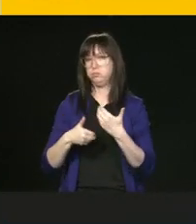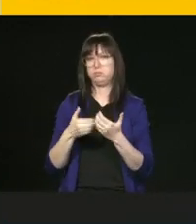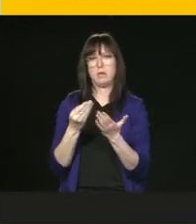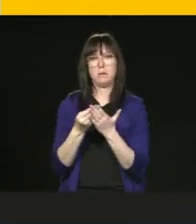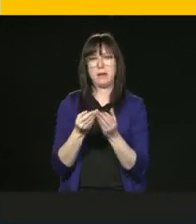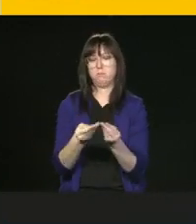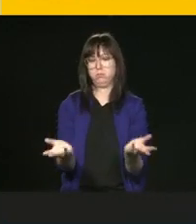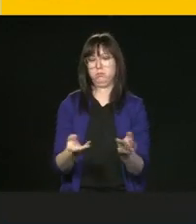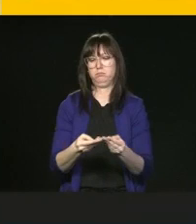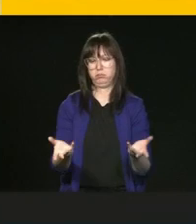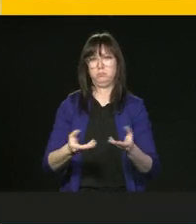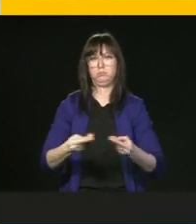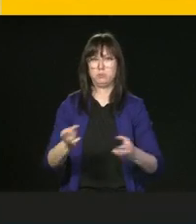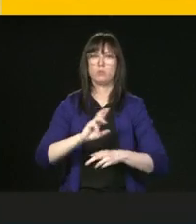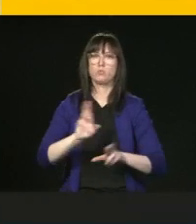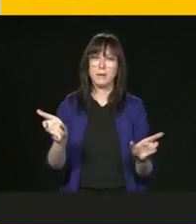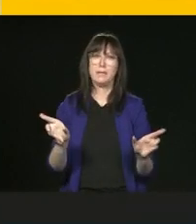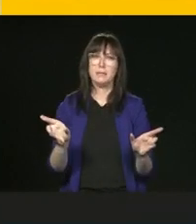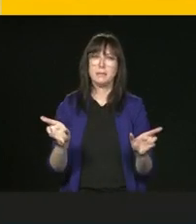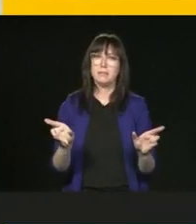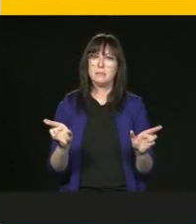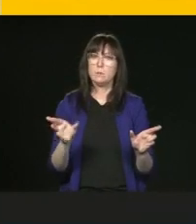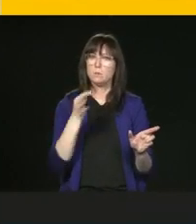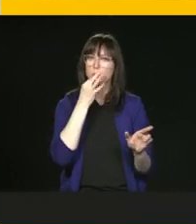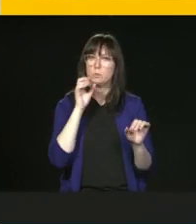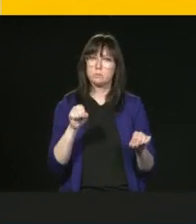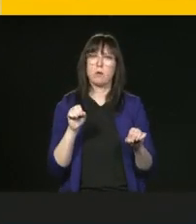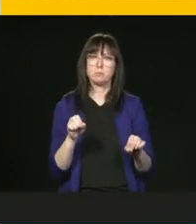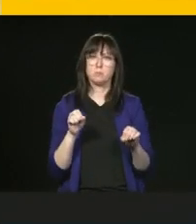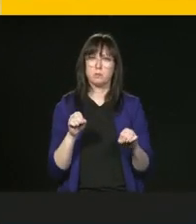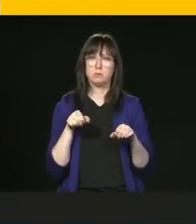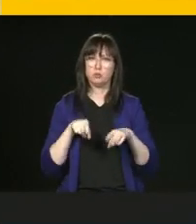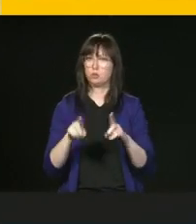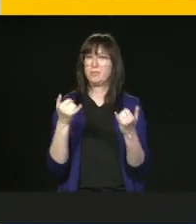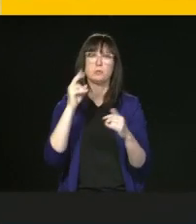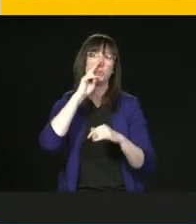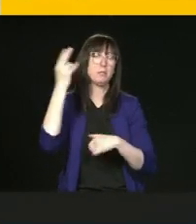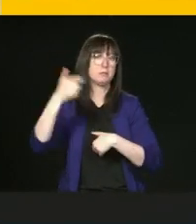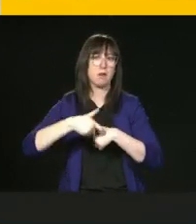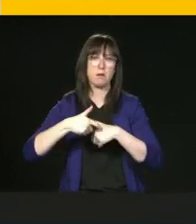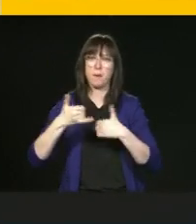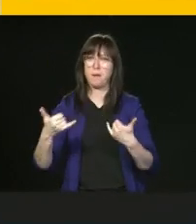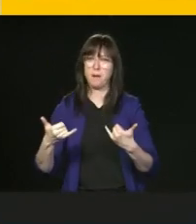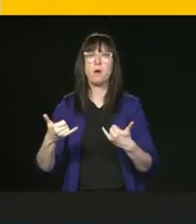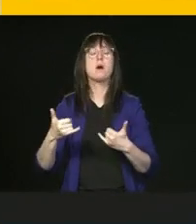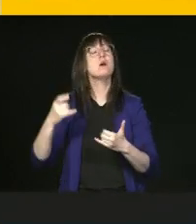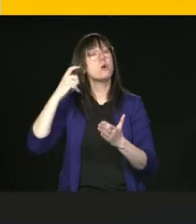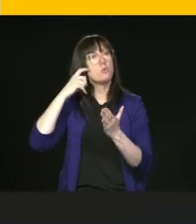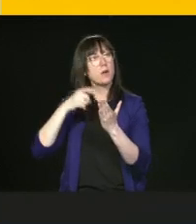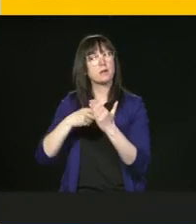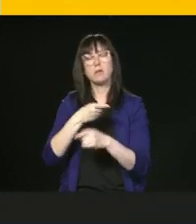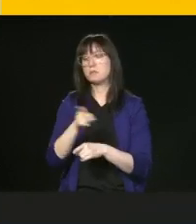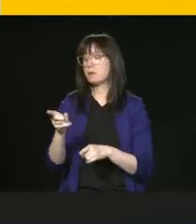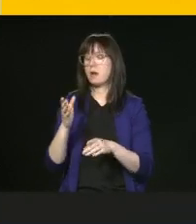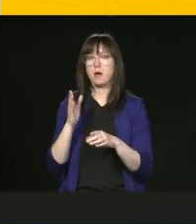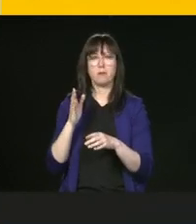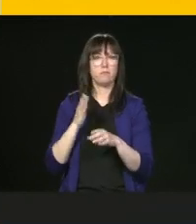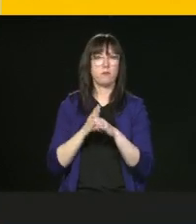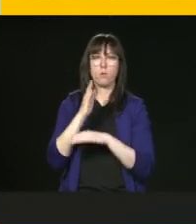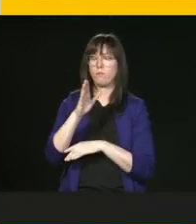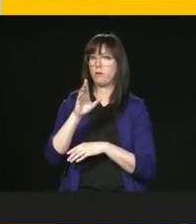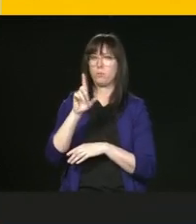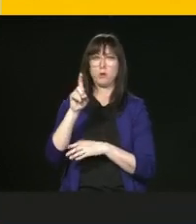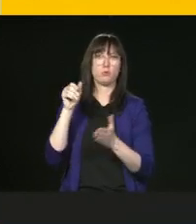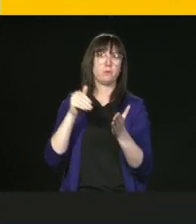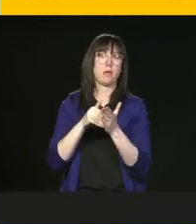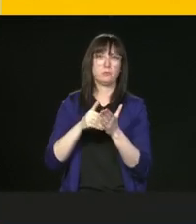the door into the pockets of Canadians during this extraordinary time. We recognize there are hundreds of thousands of Canadians